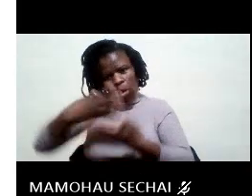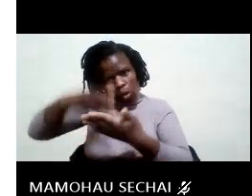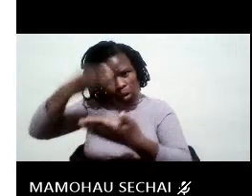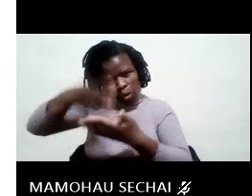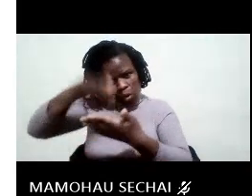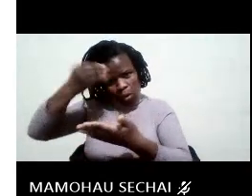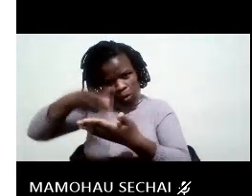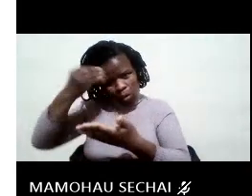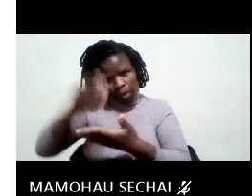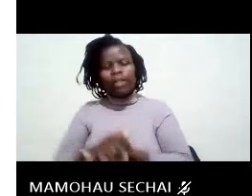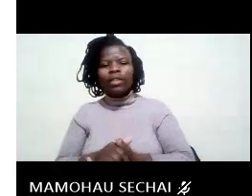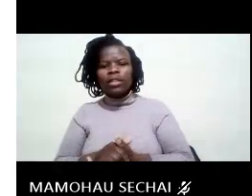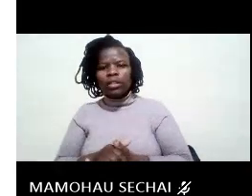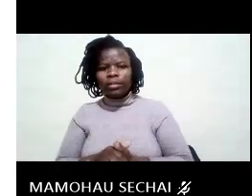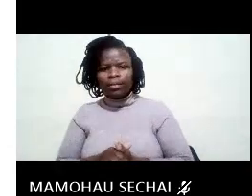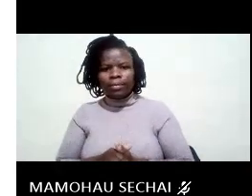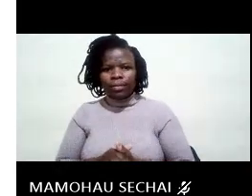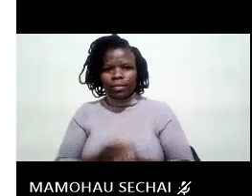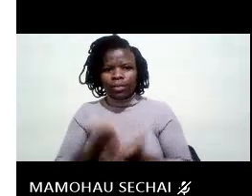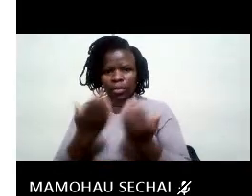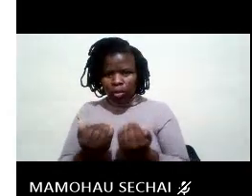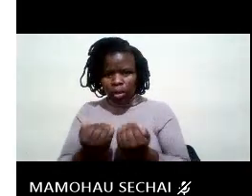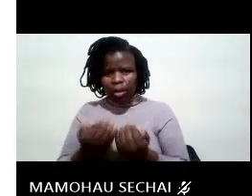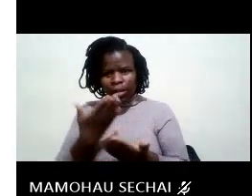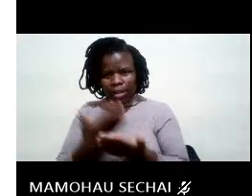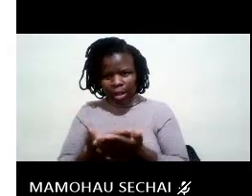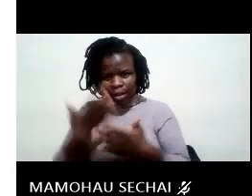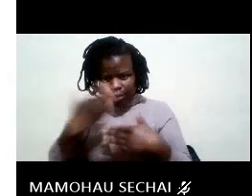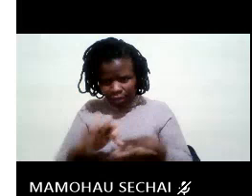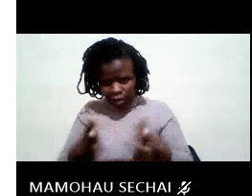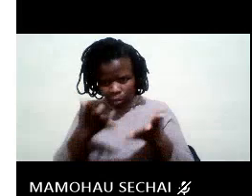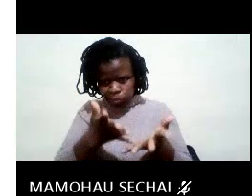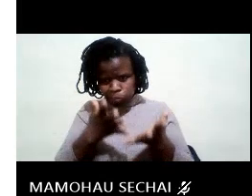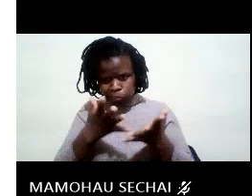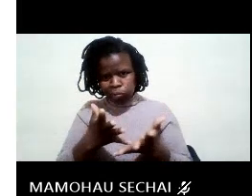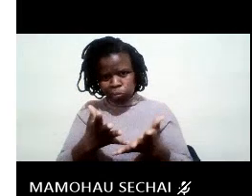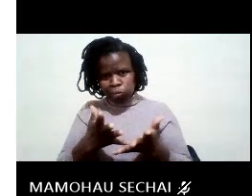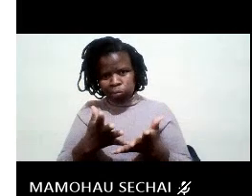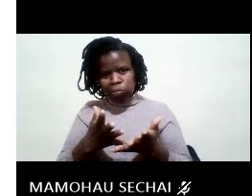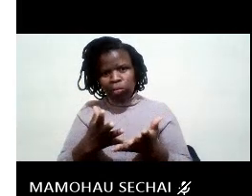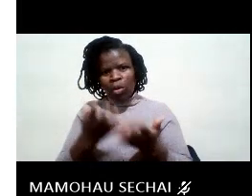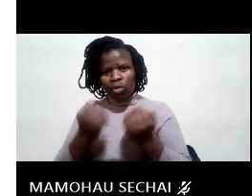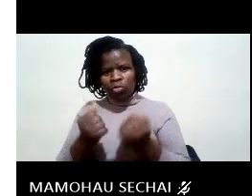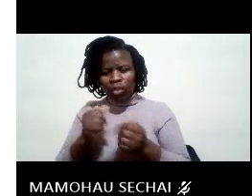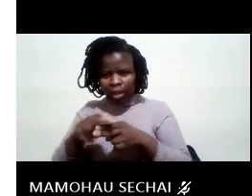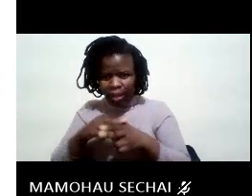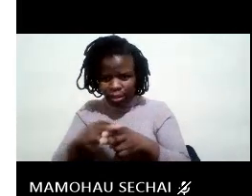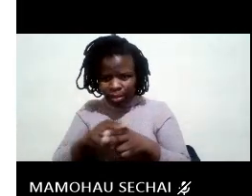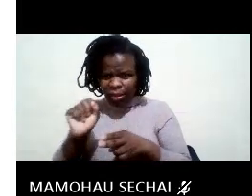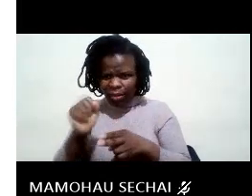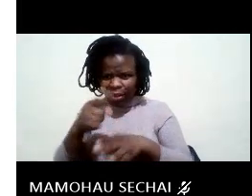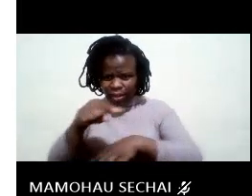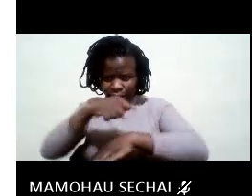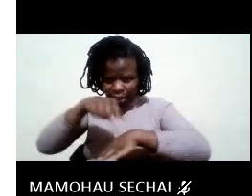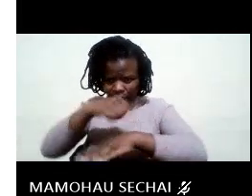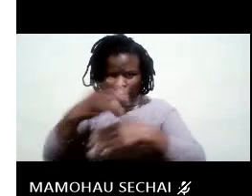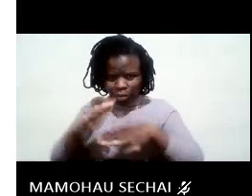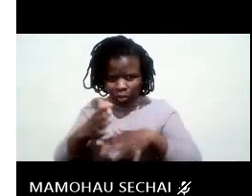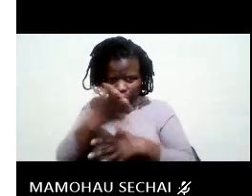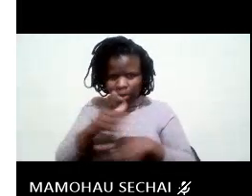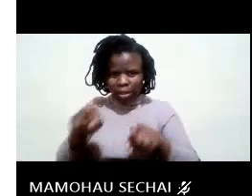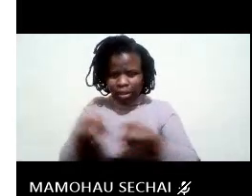do. We'll complete this because we have an hour, 30 minutes. So we'll use the first hour to complete this and just have any discussions around it.